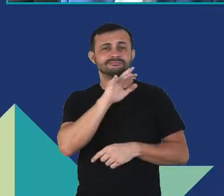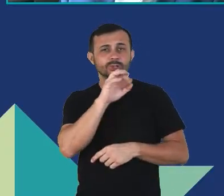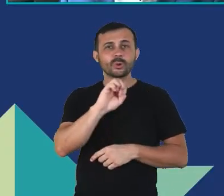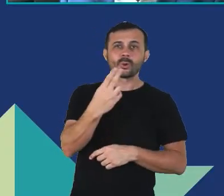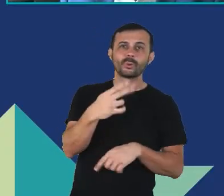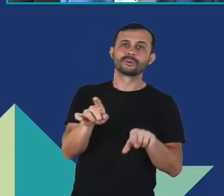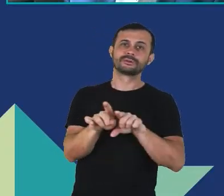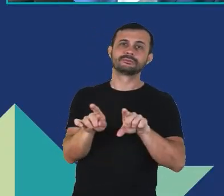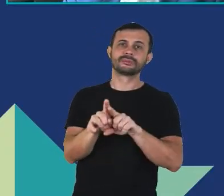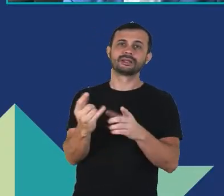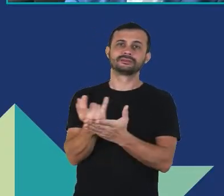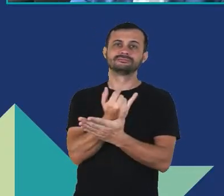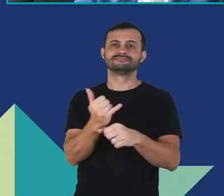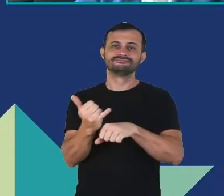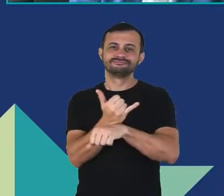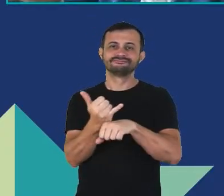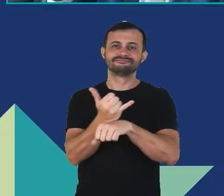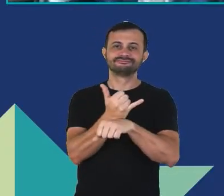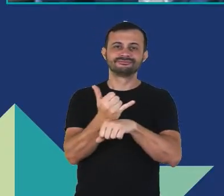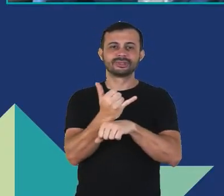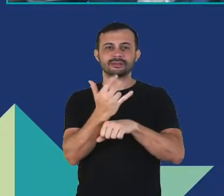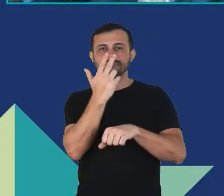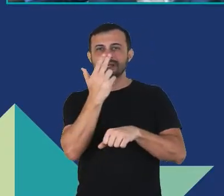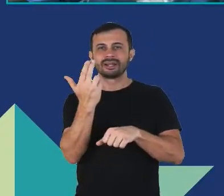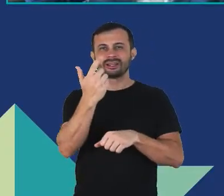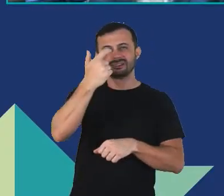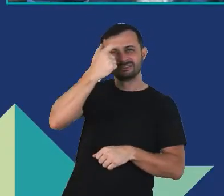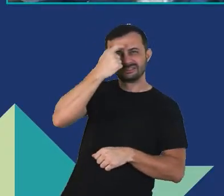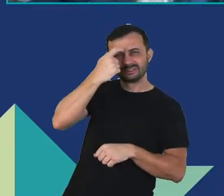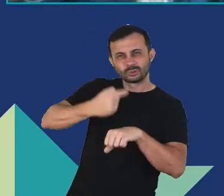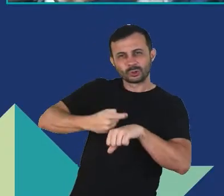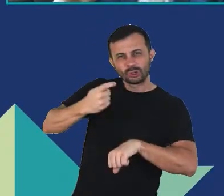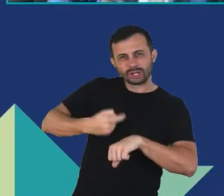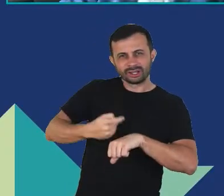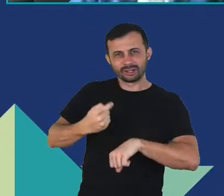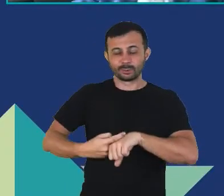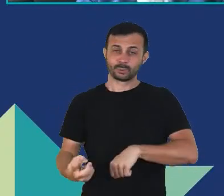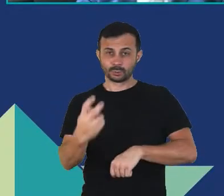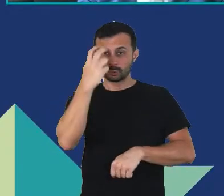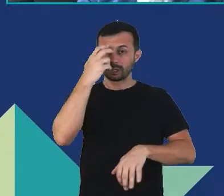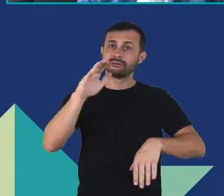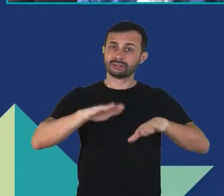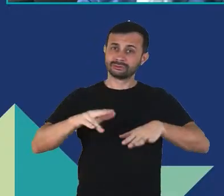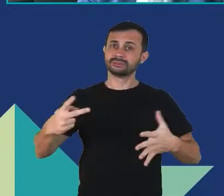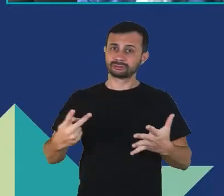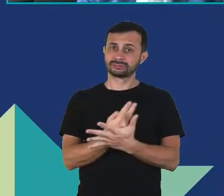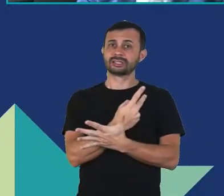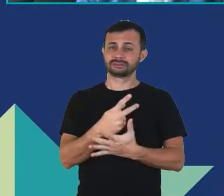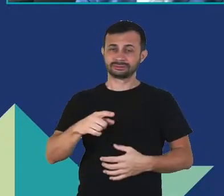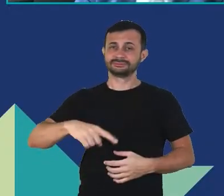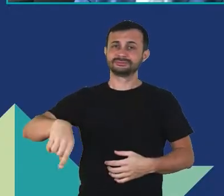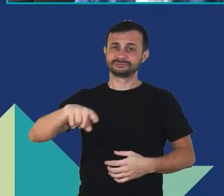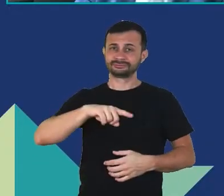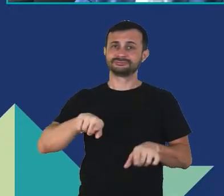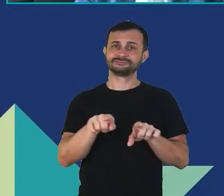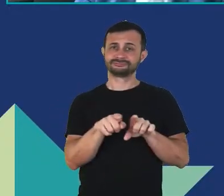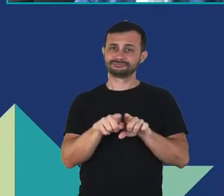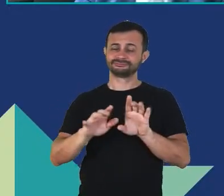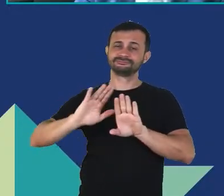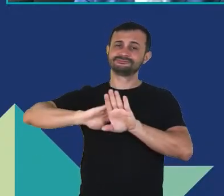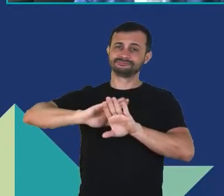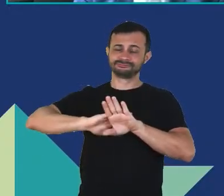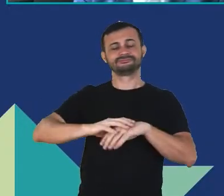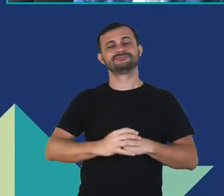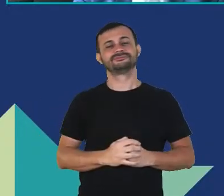poor governance, which is basically ticking boxes. So my